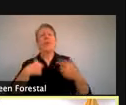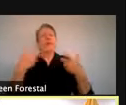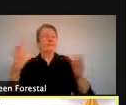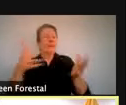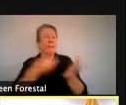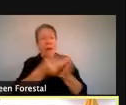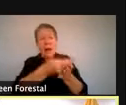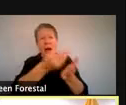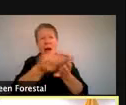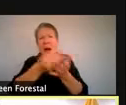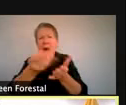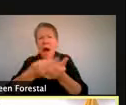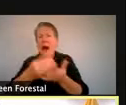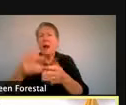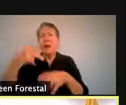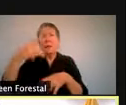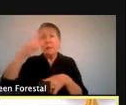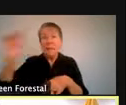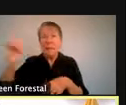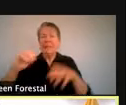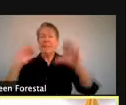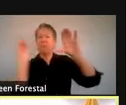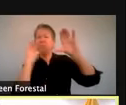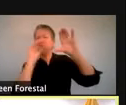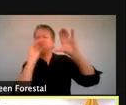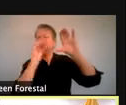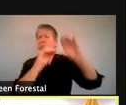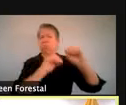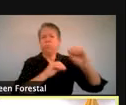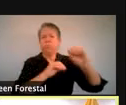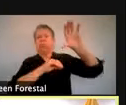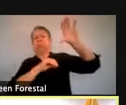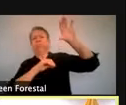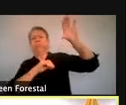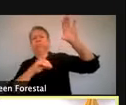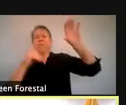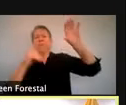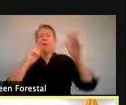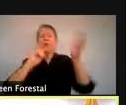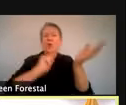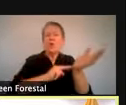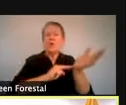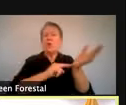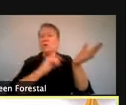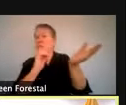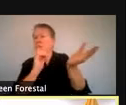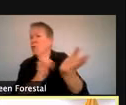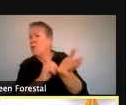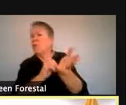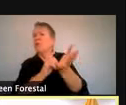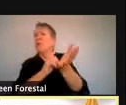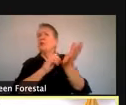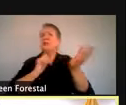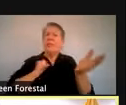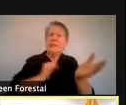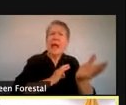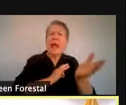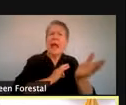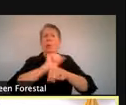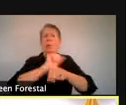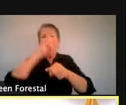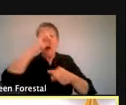first responders need. Through the leadership of the folks with me today, Pat, Judy, their teams, as well as Jared Maples, the Director